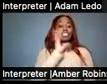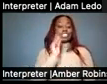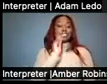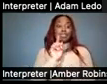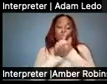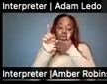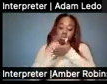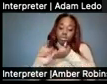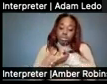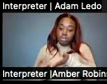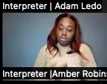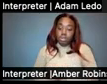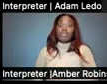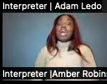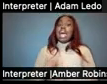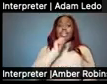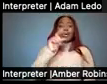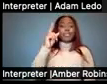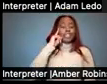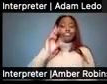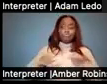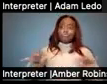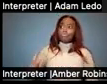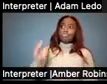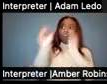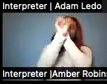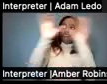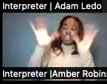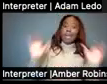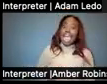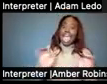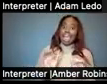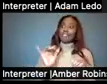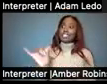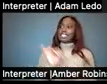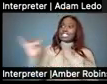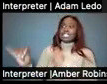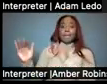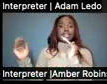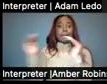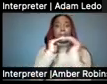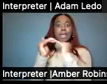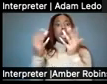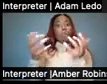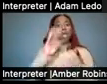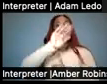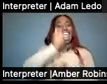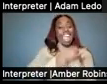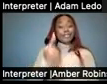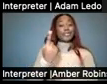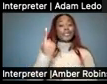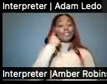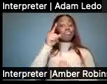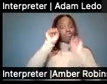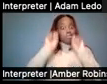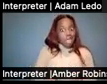don't think kids should just have to dream about being active and doing things their peers do. I want everyone to think that they can do it because